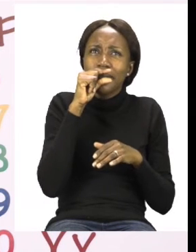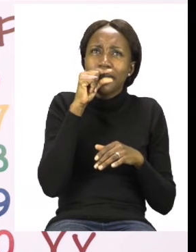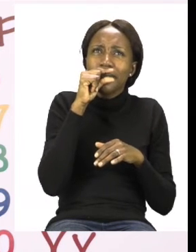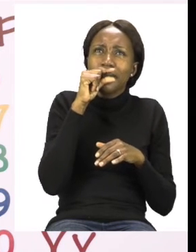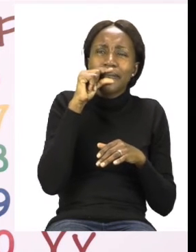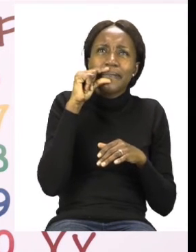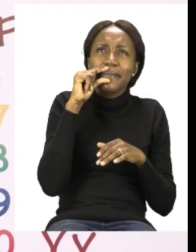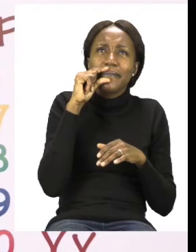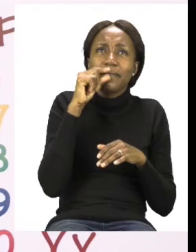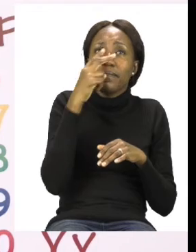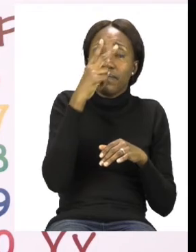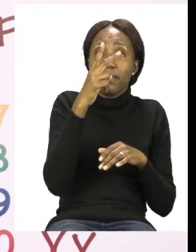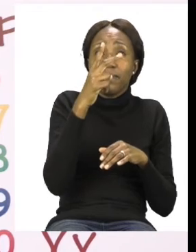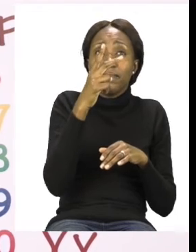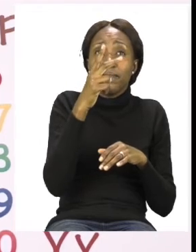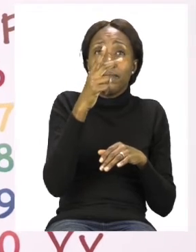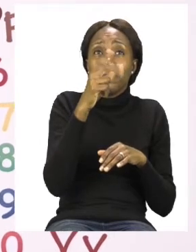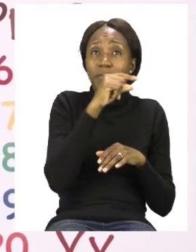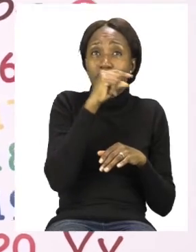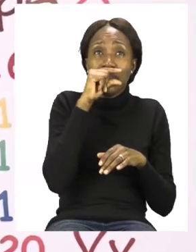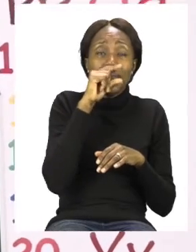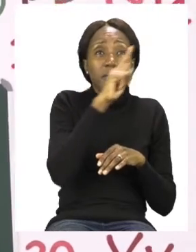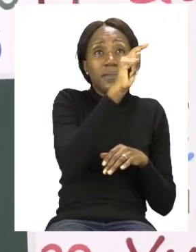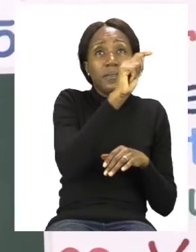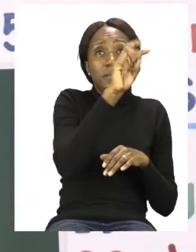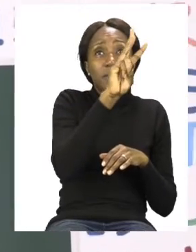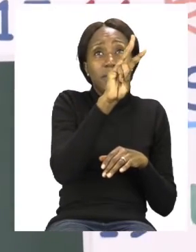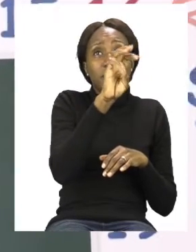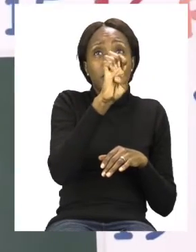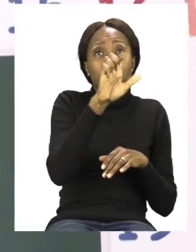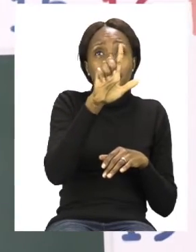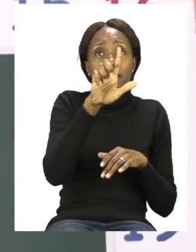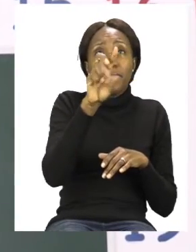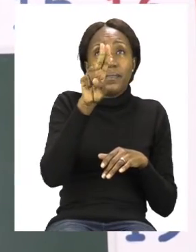a 2, and this is how we spell it. 12.